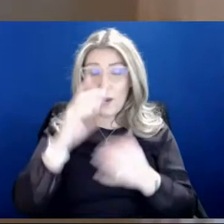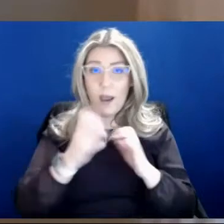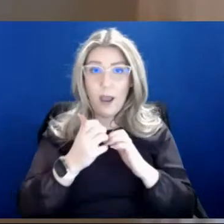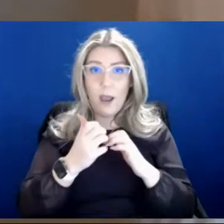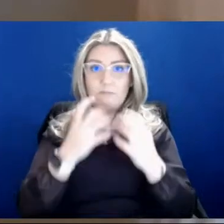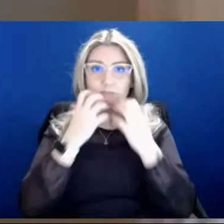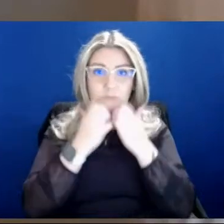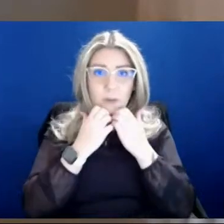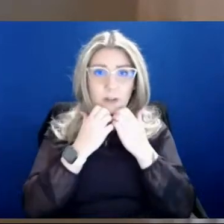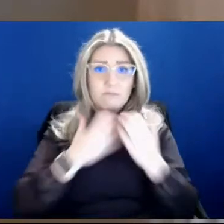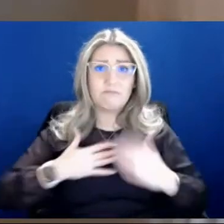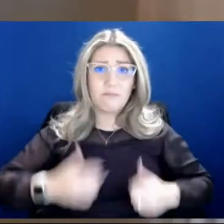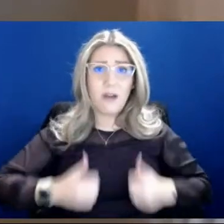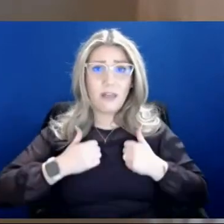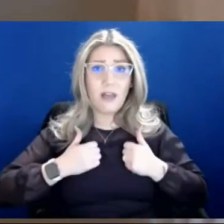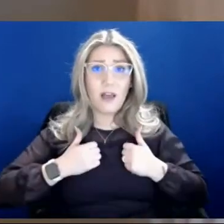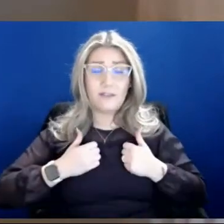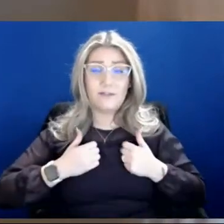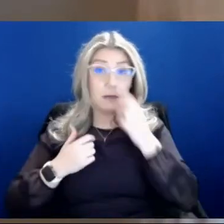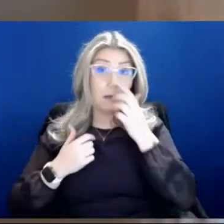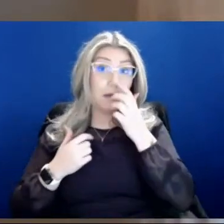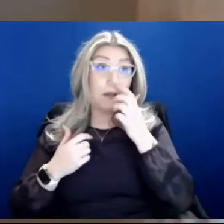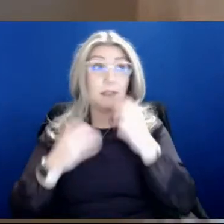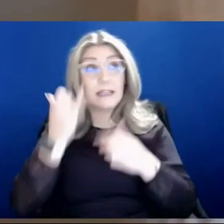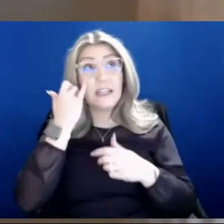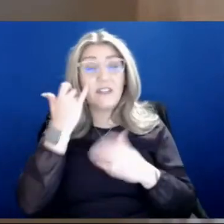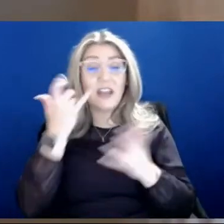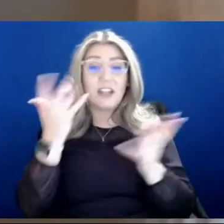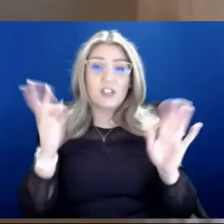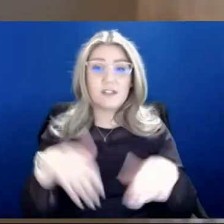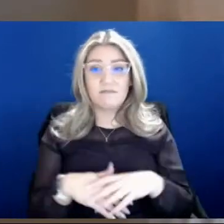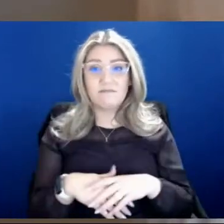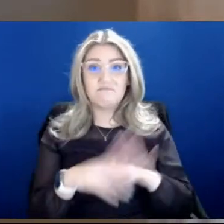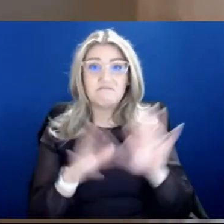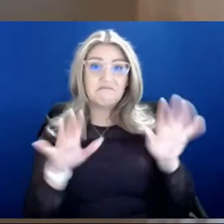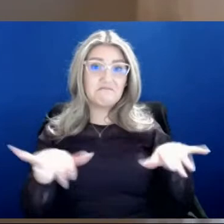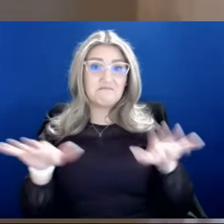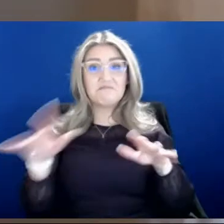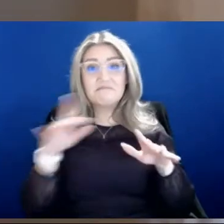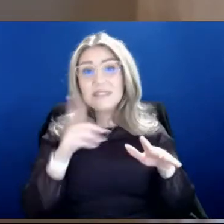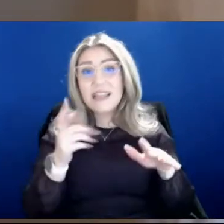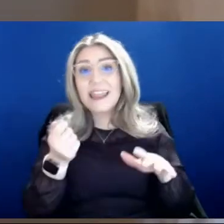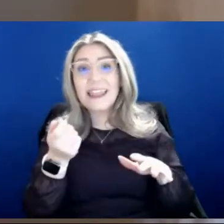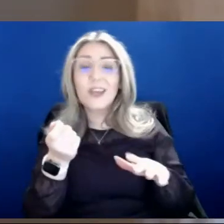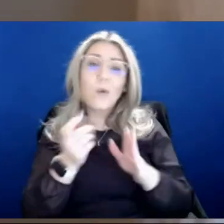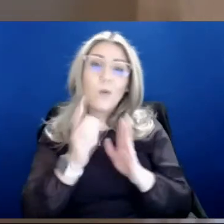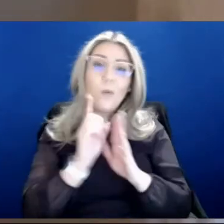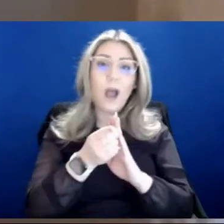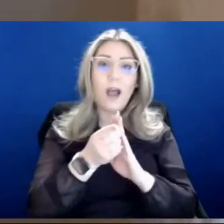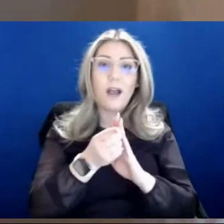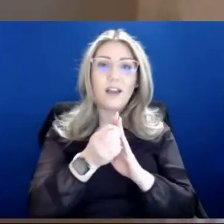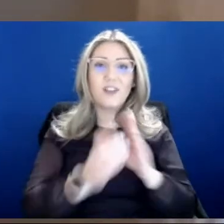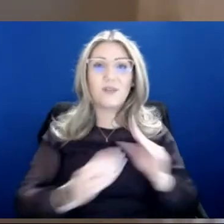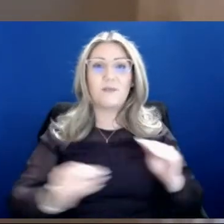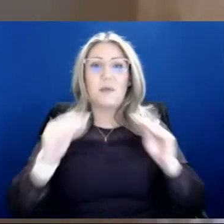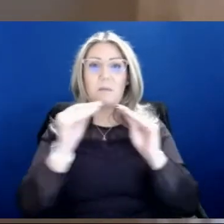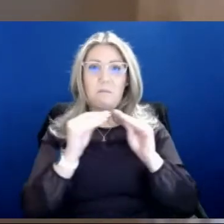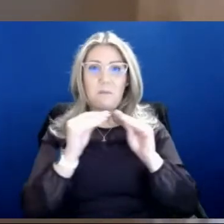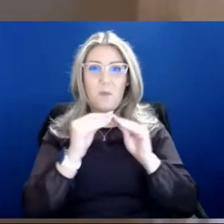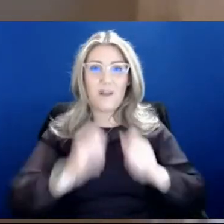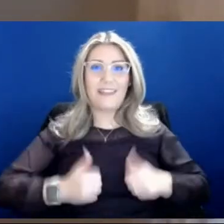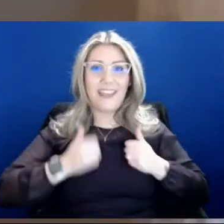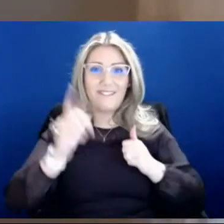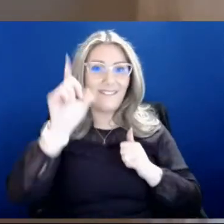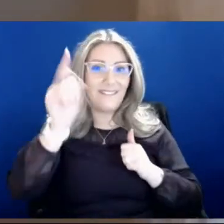life could be, and that if I just kind of hung out for a little bit, it'd give me a lot of life down the road.